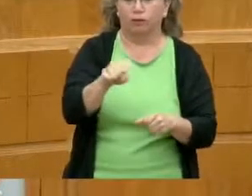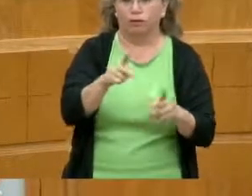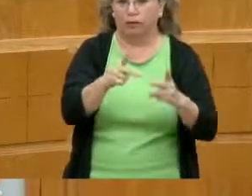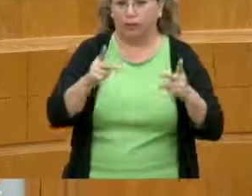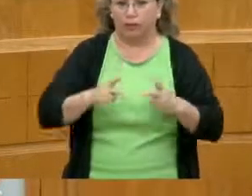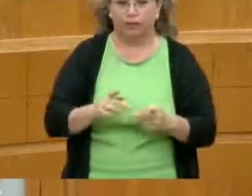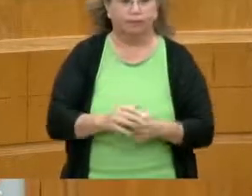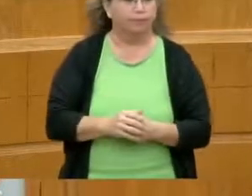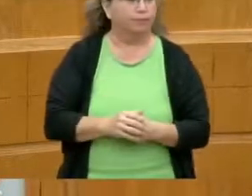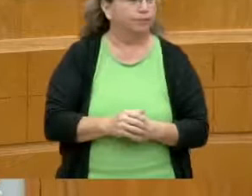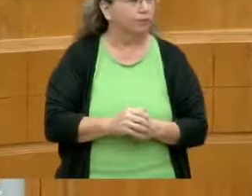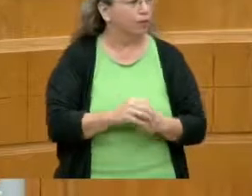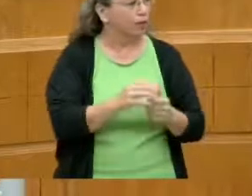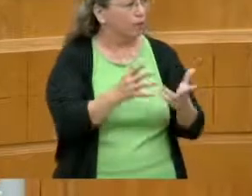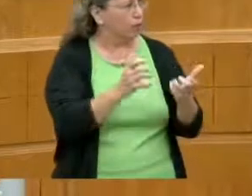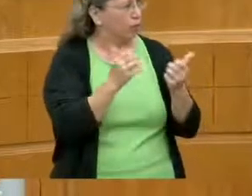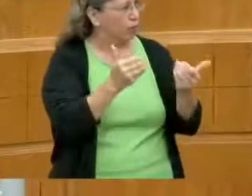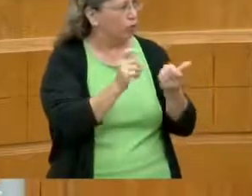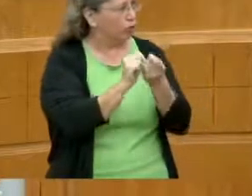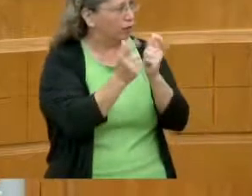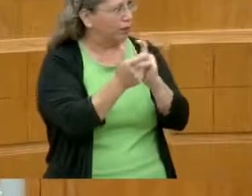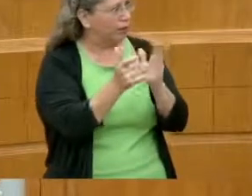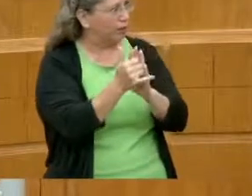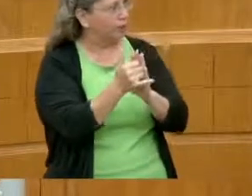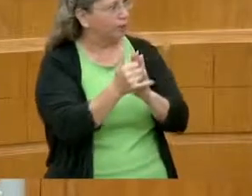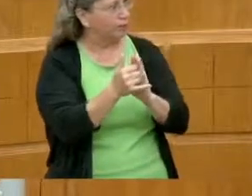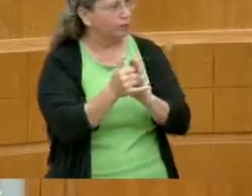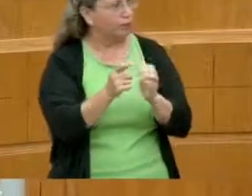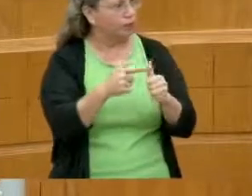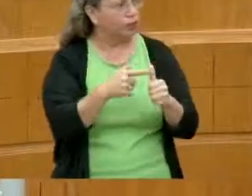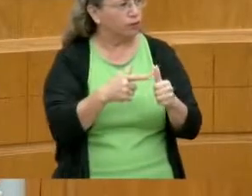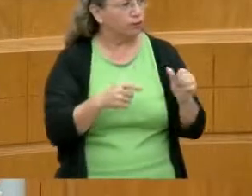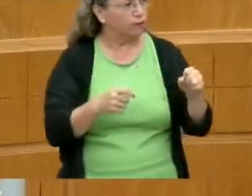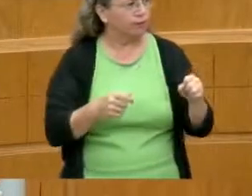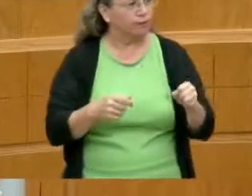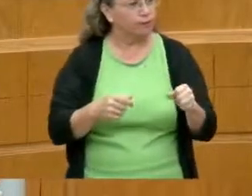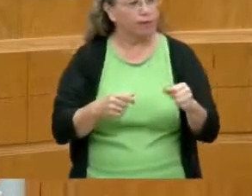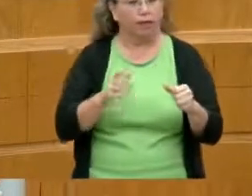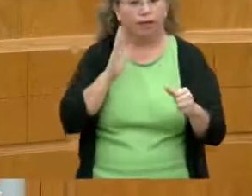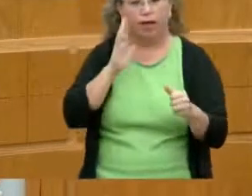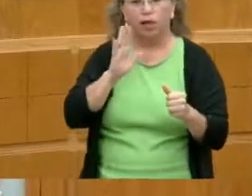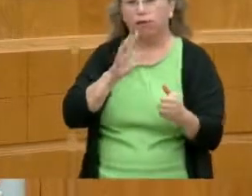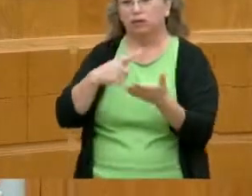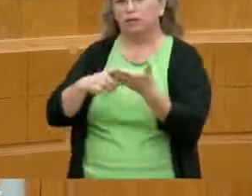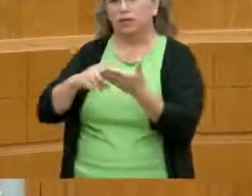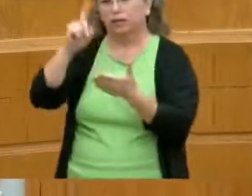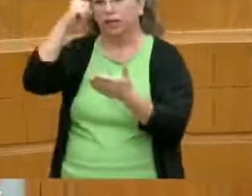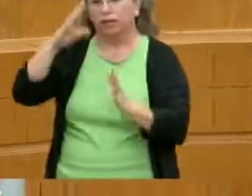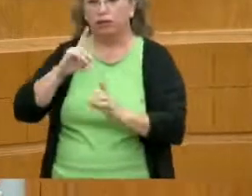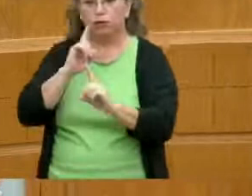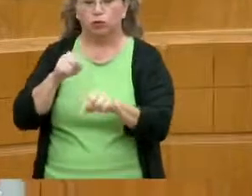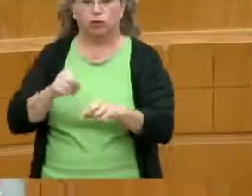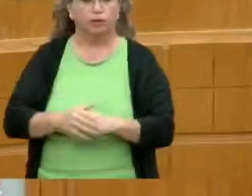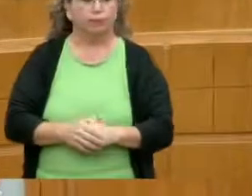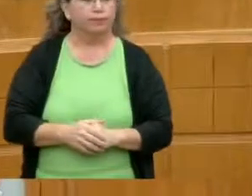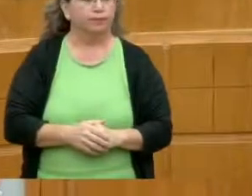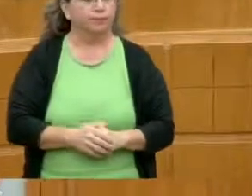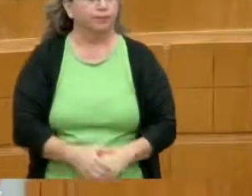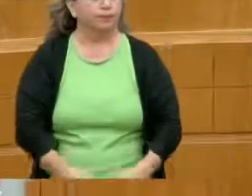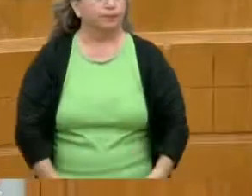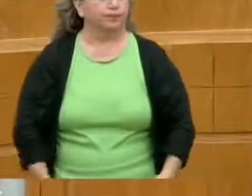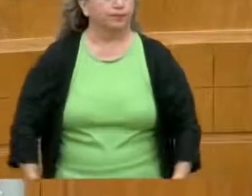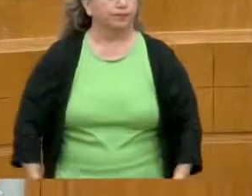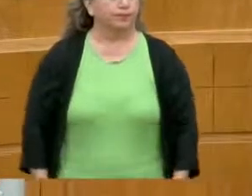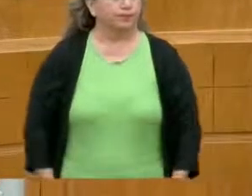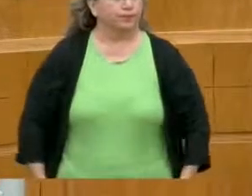So let's see, Gabby, did you want to translate that, or do you want me to go into the governor's? Okay, and then I'll do the governor's orders. El gobernador ha ordenado realizar